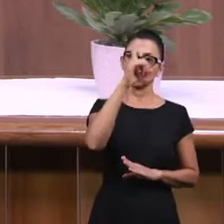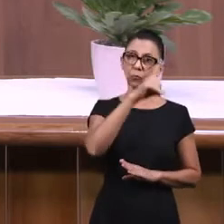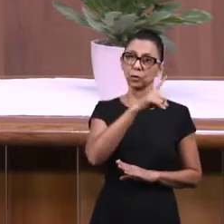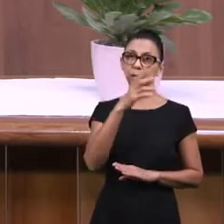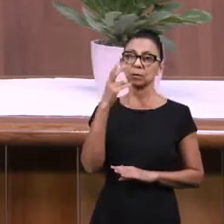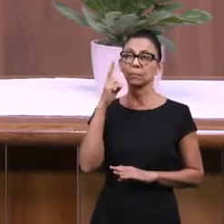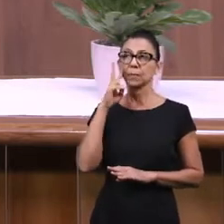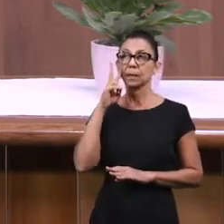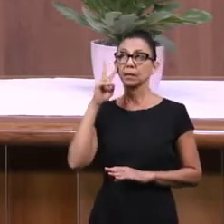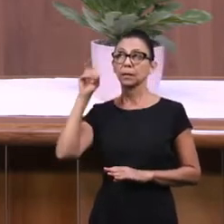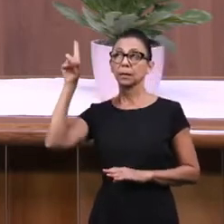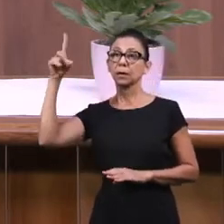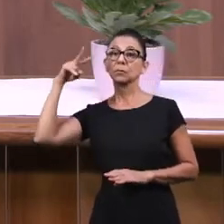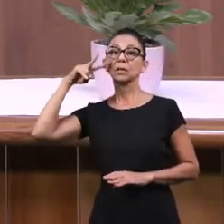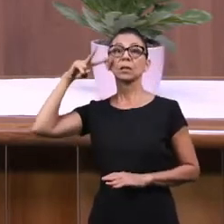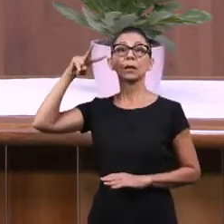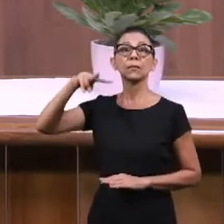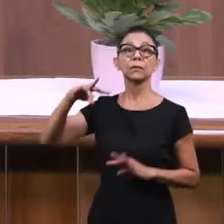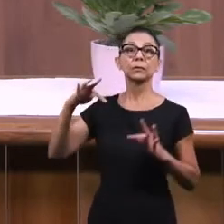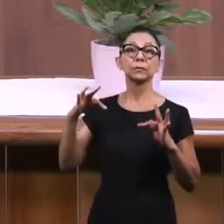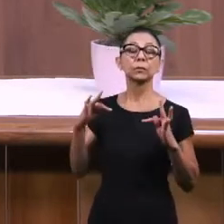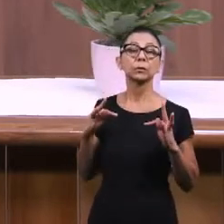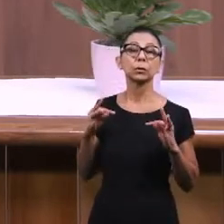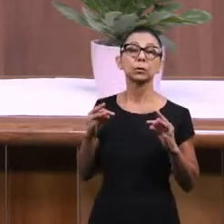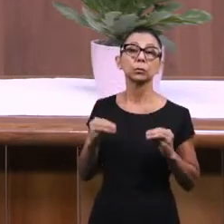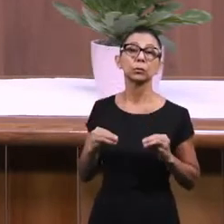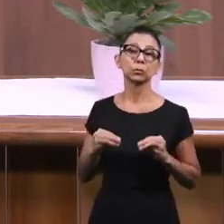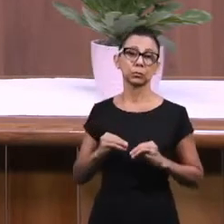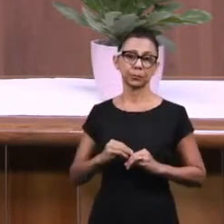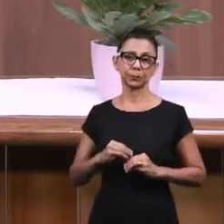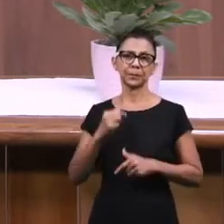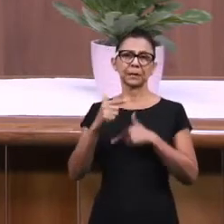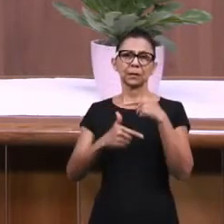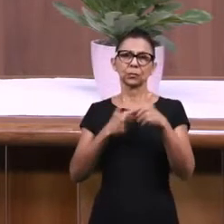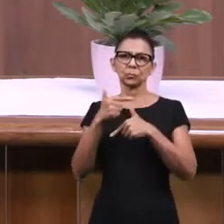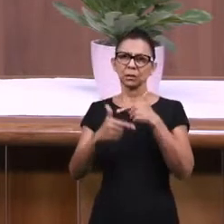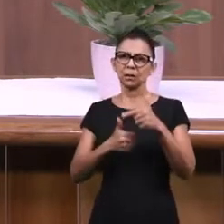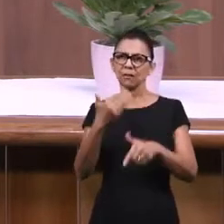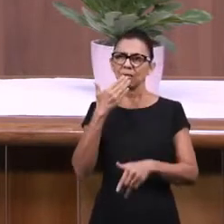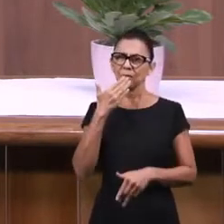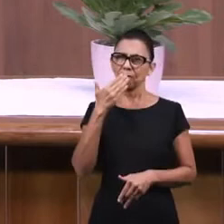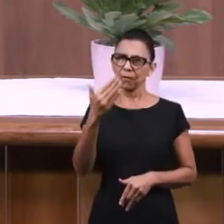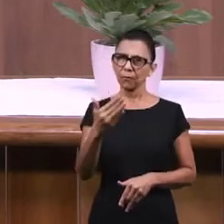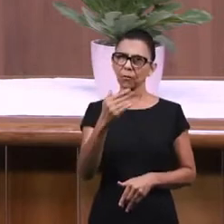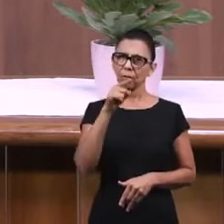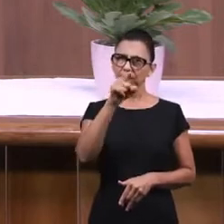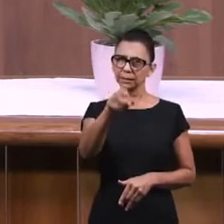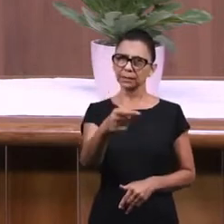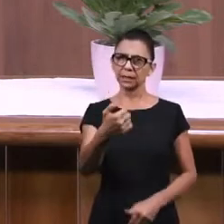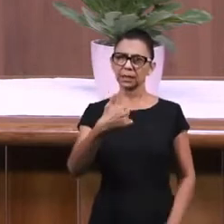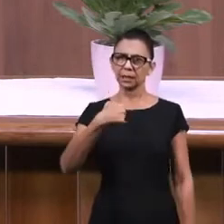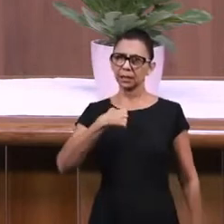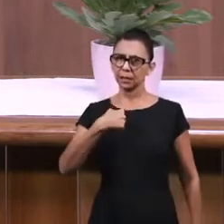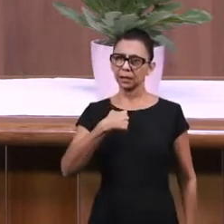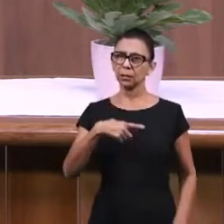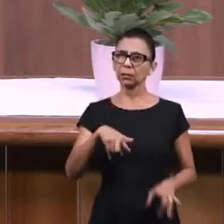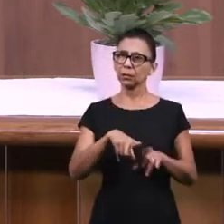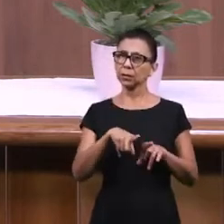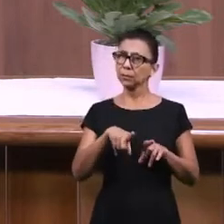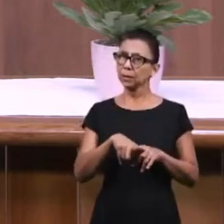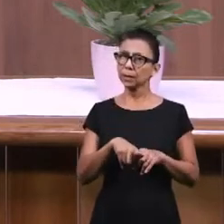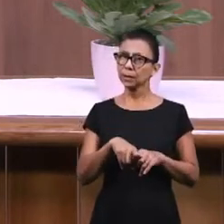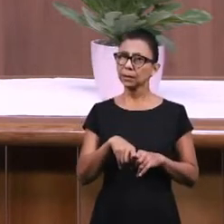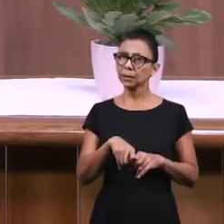His servants, where God is working in our favor. And as Daniel did not know that